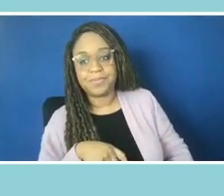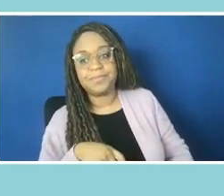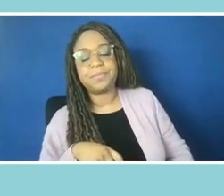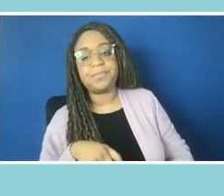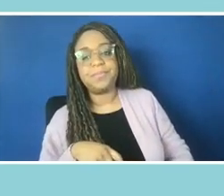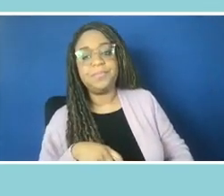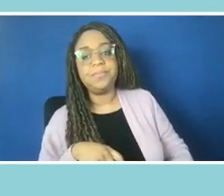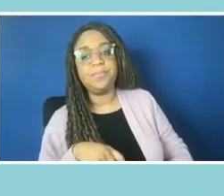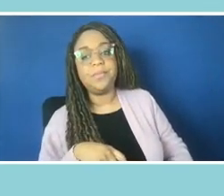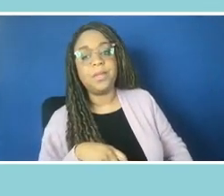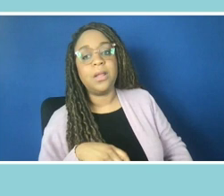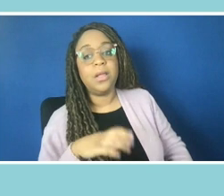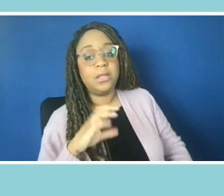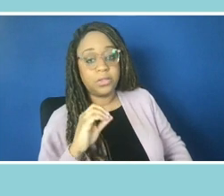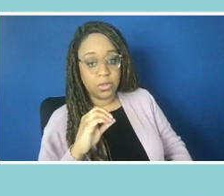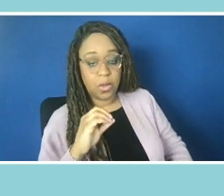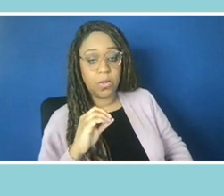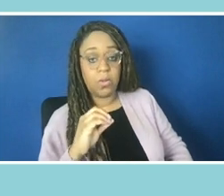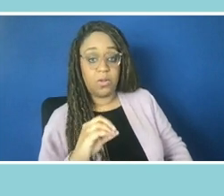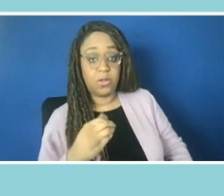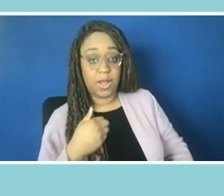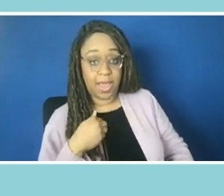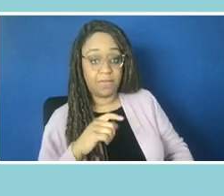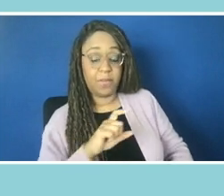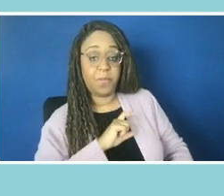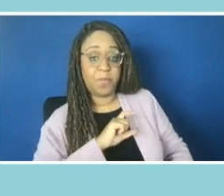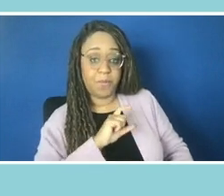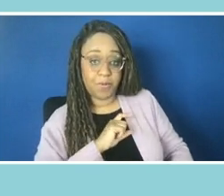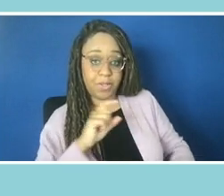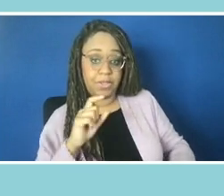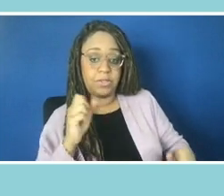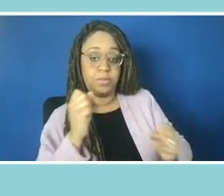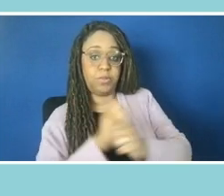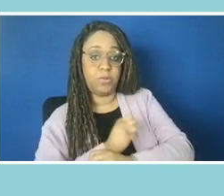the movements against police brutality and the uprisings for Black Lives